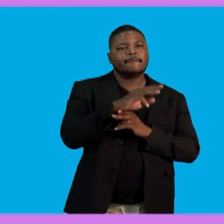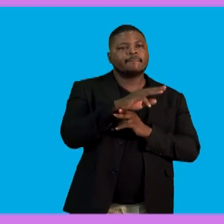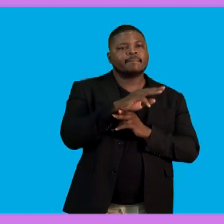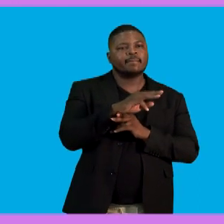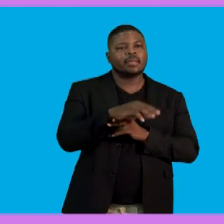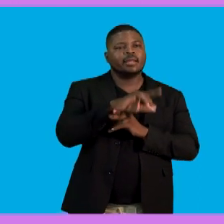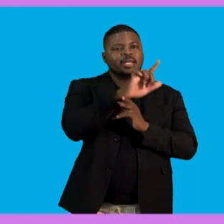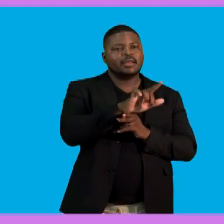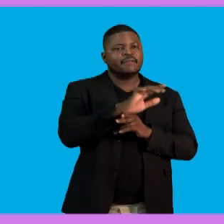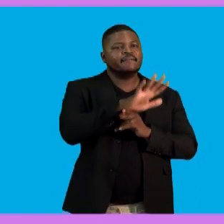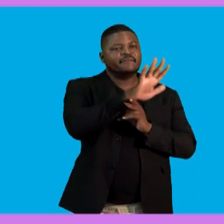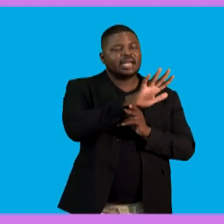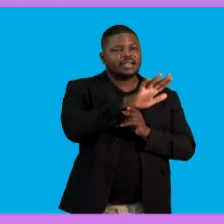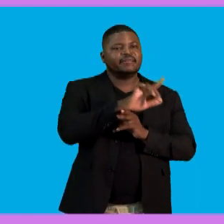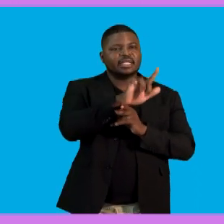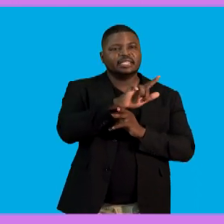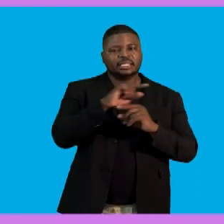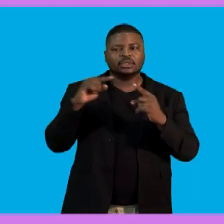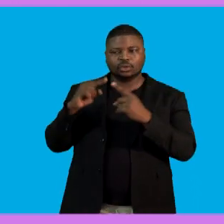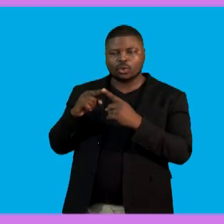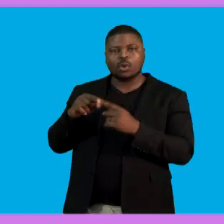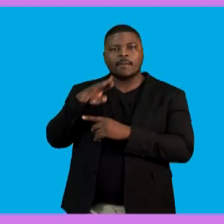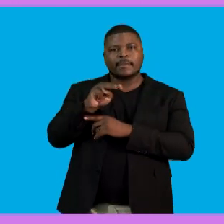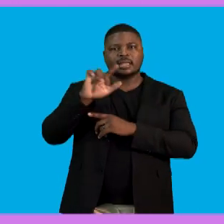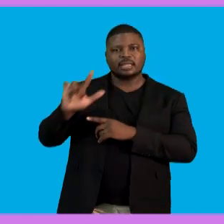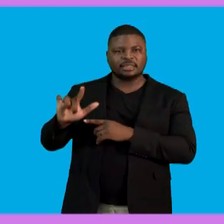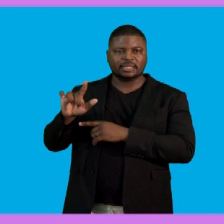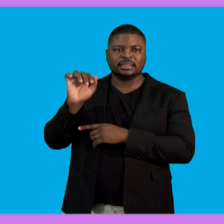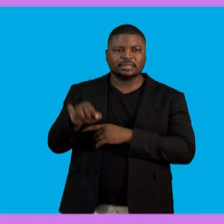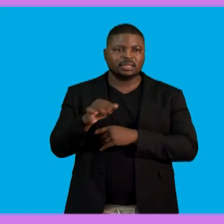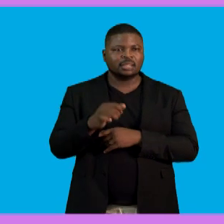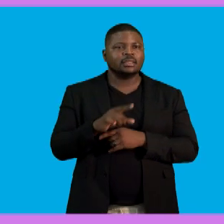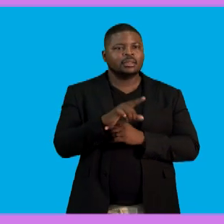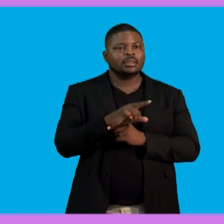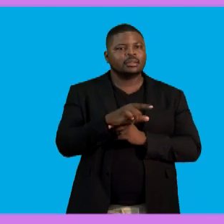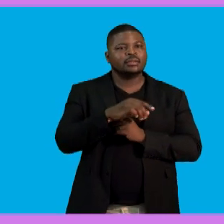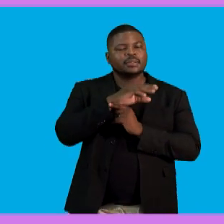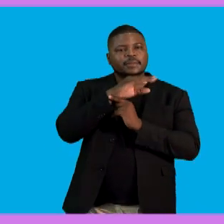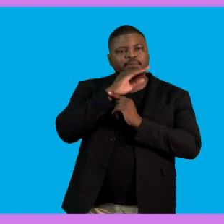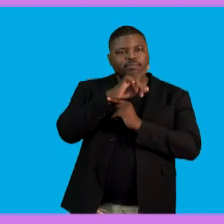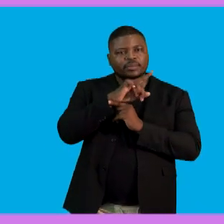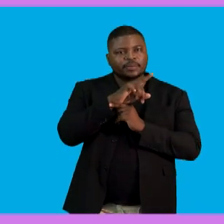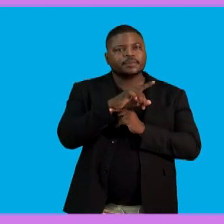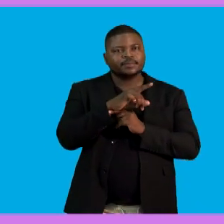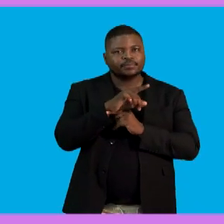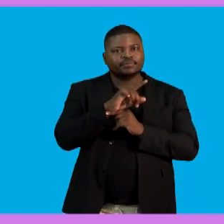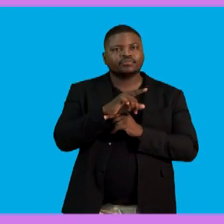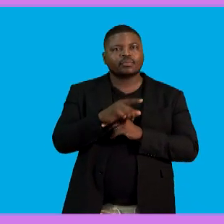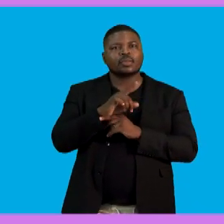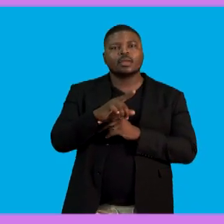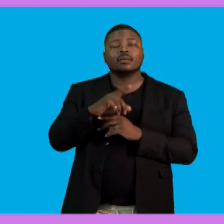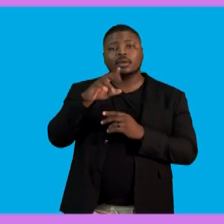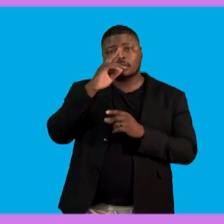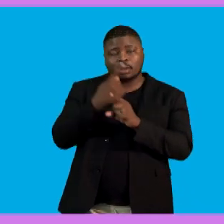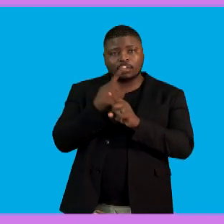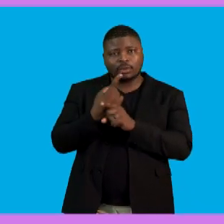are moving from 5 liters, we are moving from liters to milliliters. So you put a 1 up until where you're going,